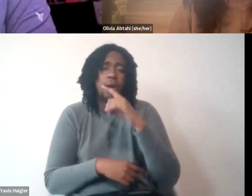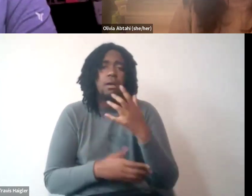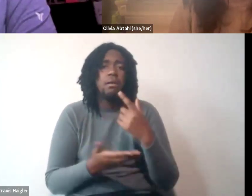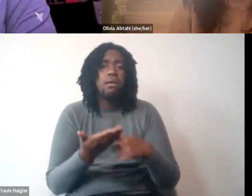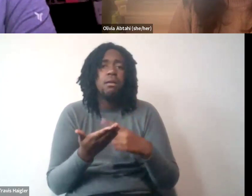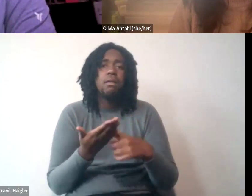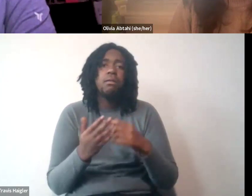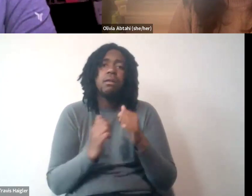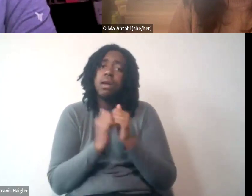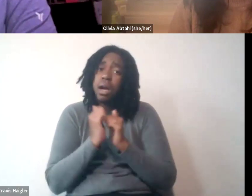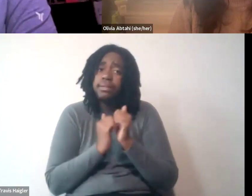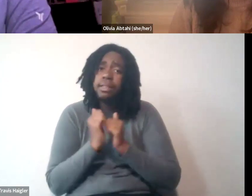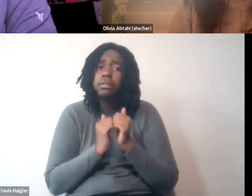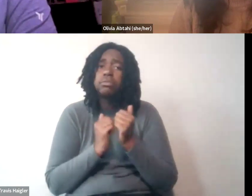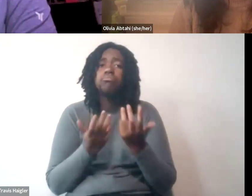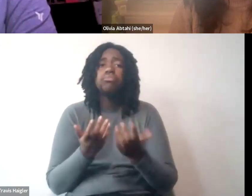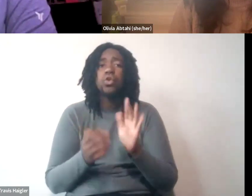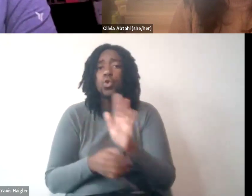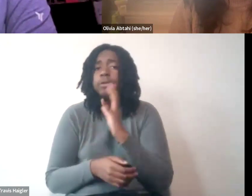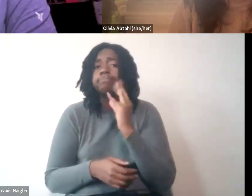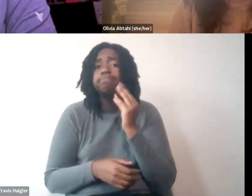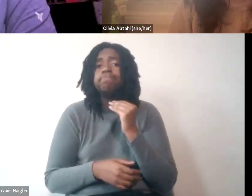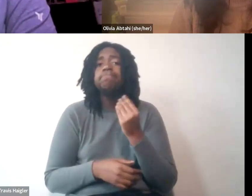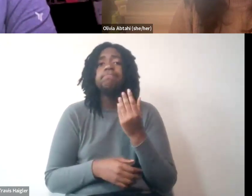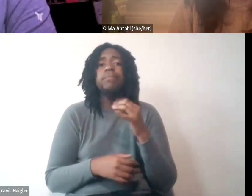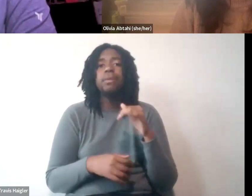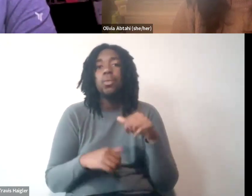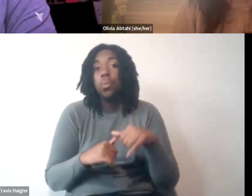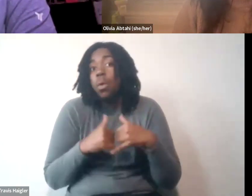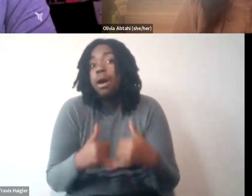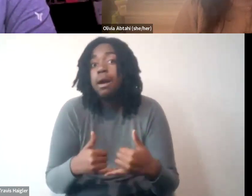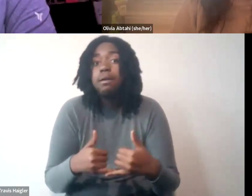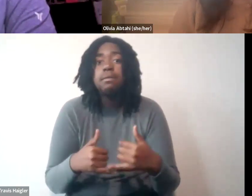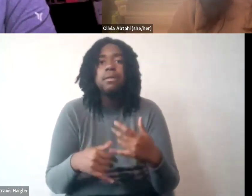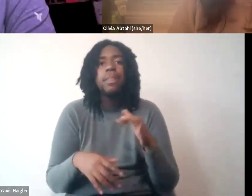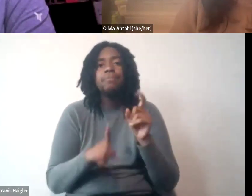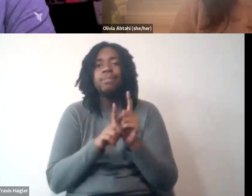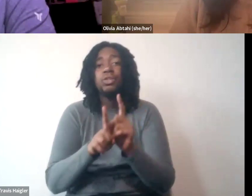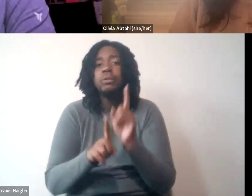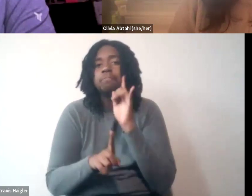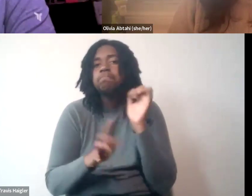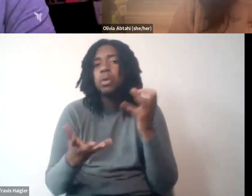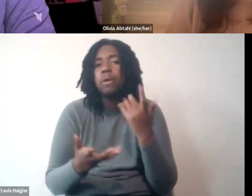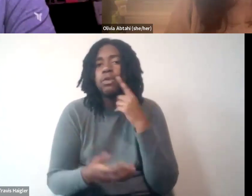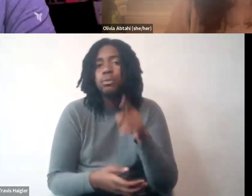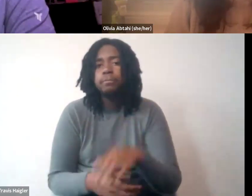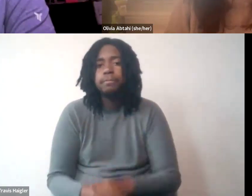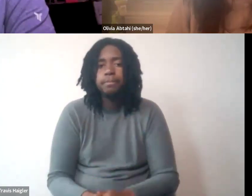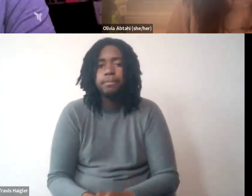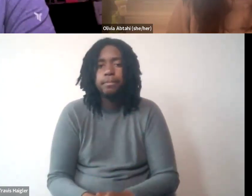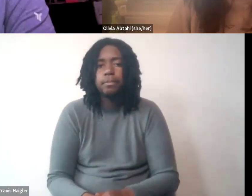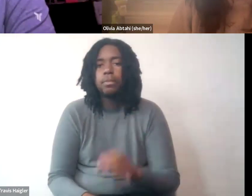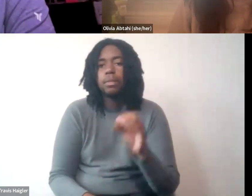the contest and the experience of winning it and receiving that mentorship? Absolutely.